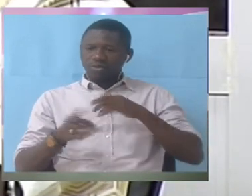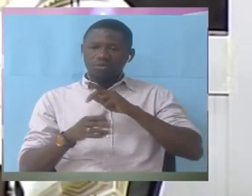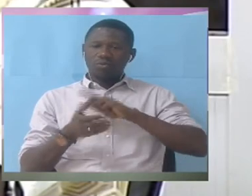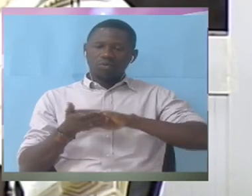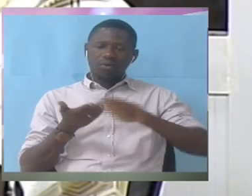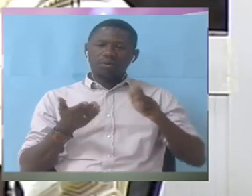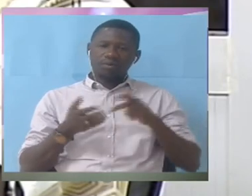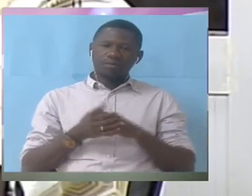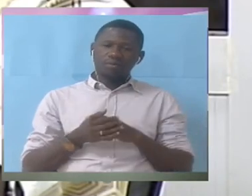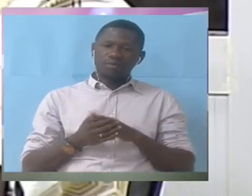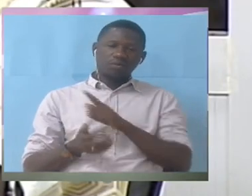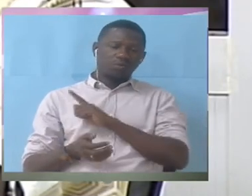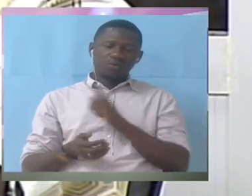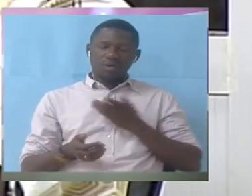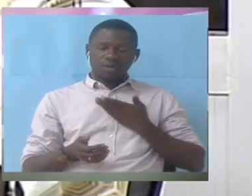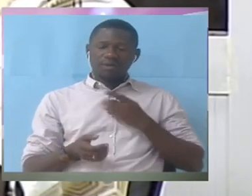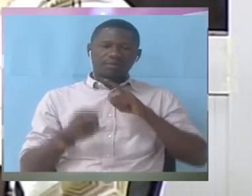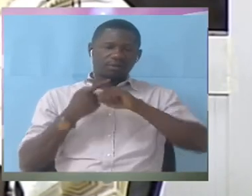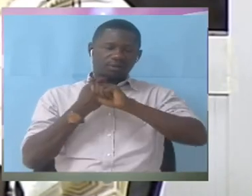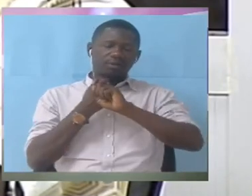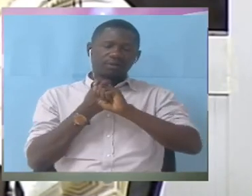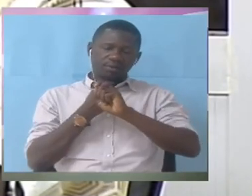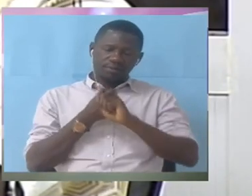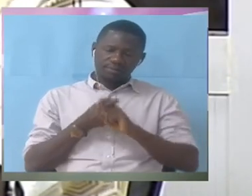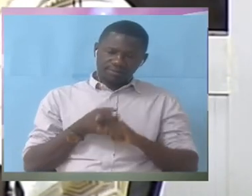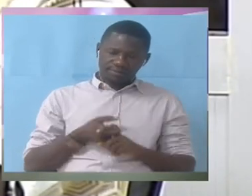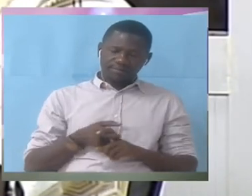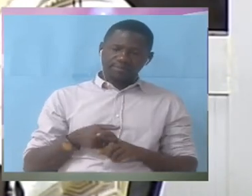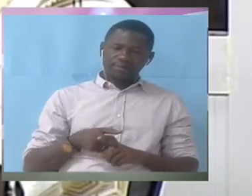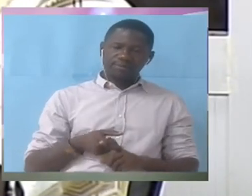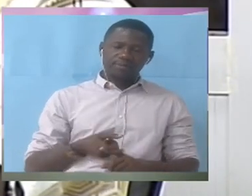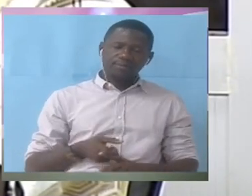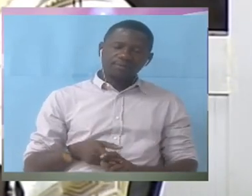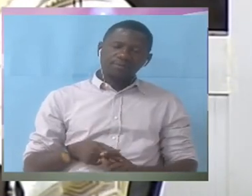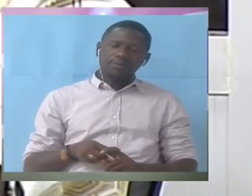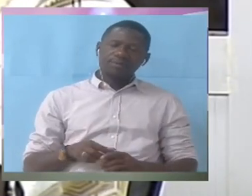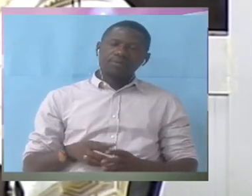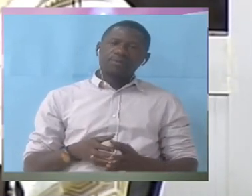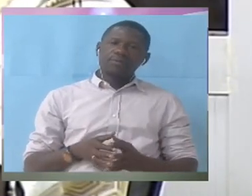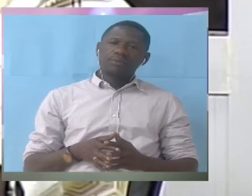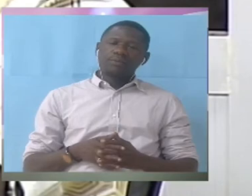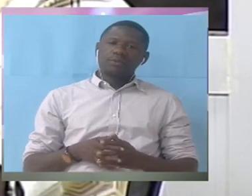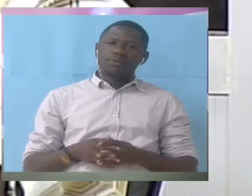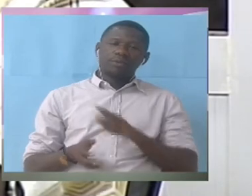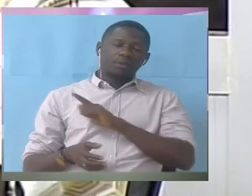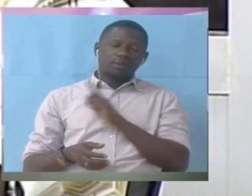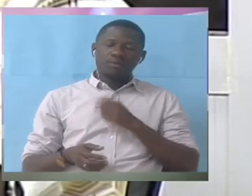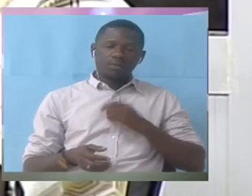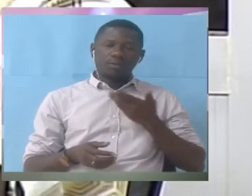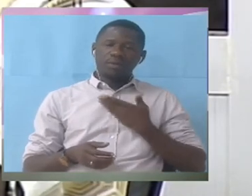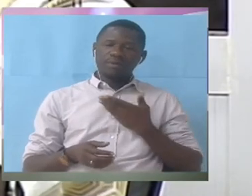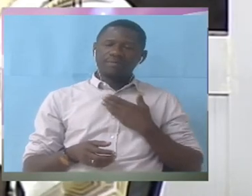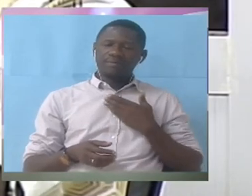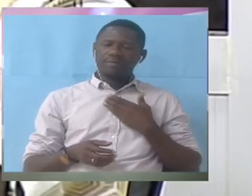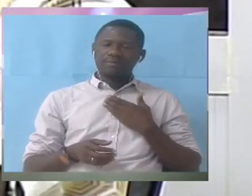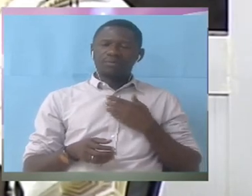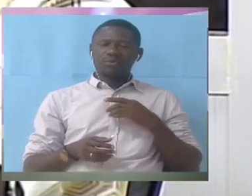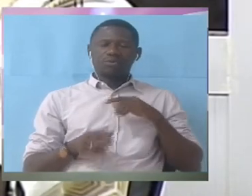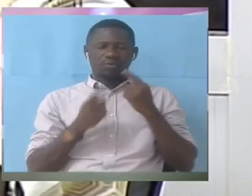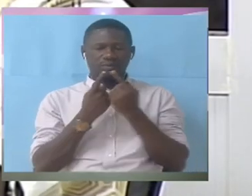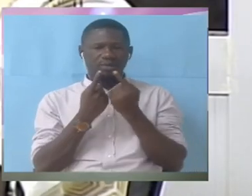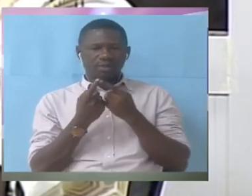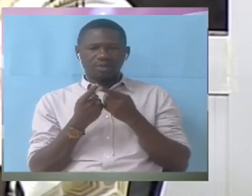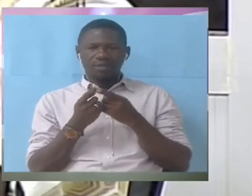ta continue we had a relationship amon na joko ba bu nekkon suma digante yaay jamme and we had this thing that is